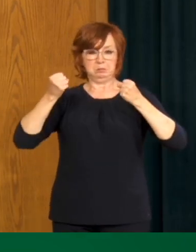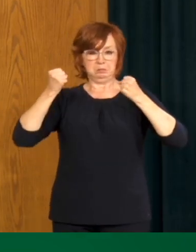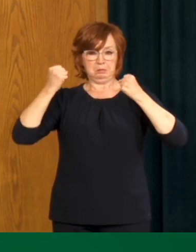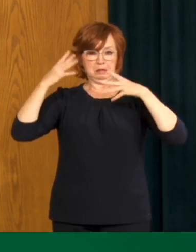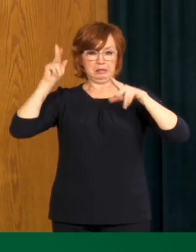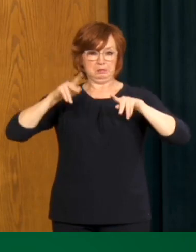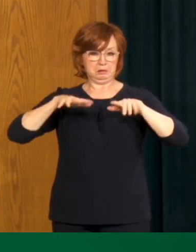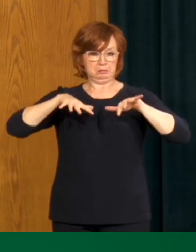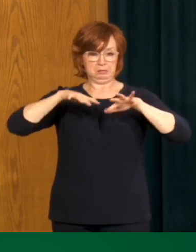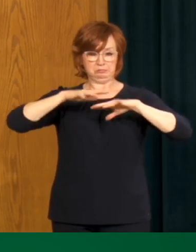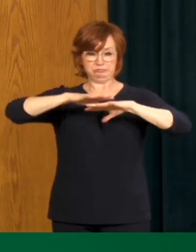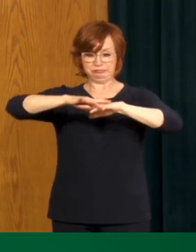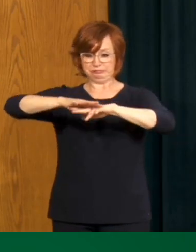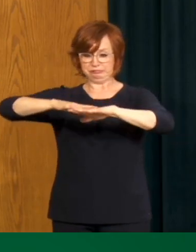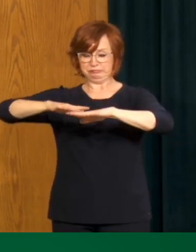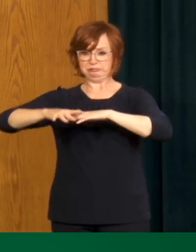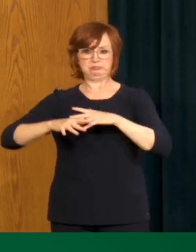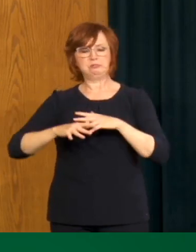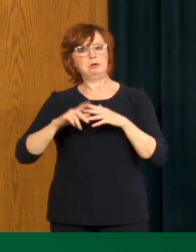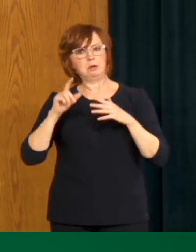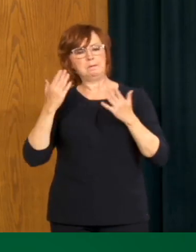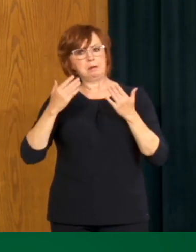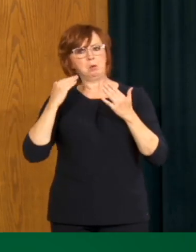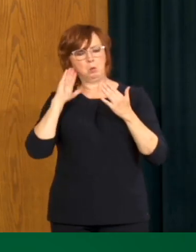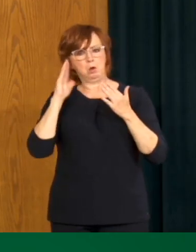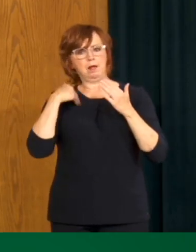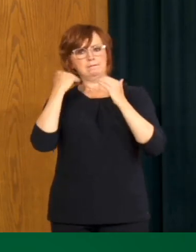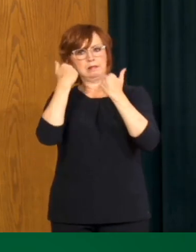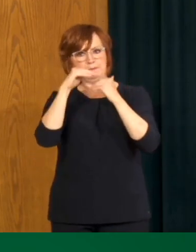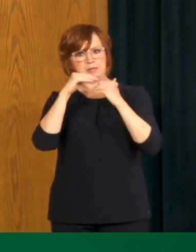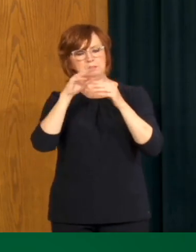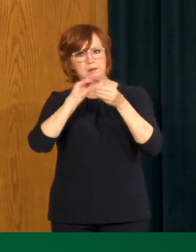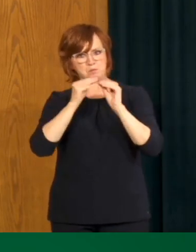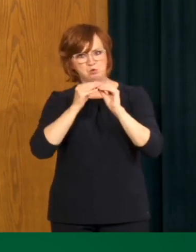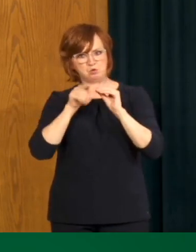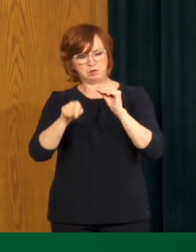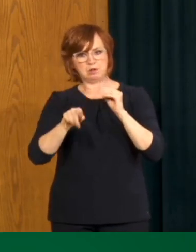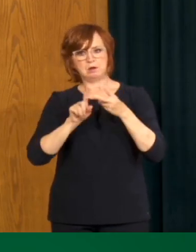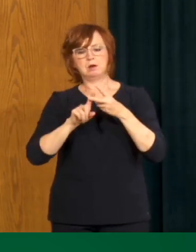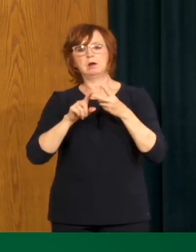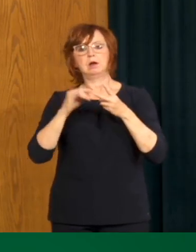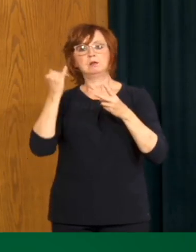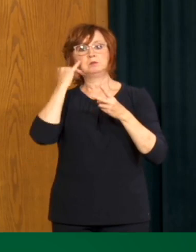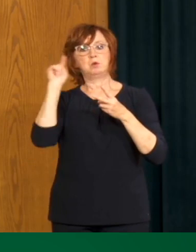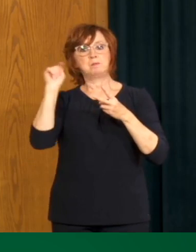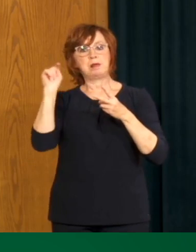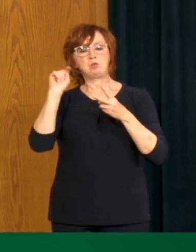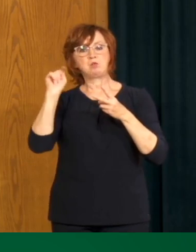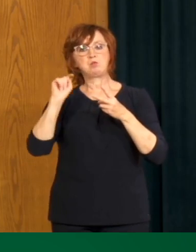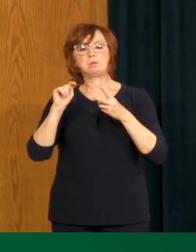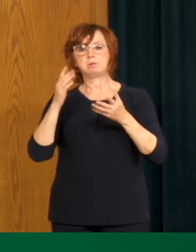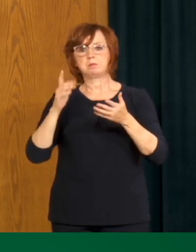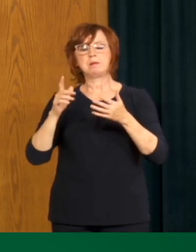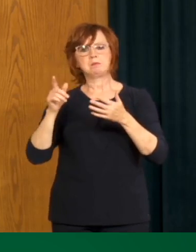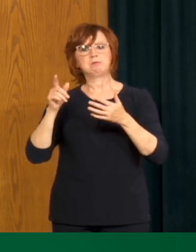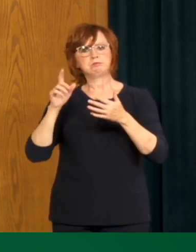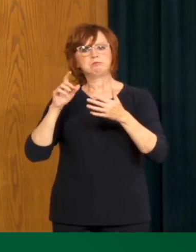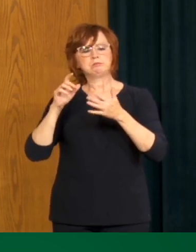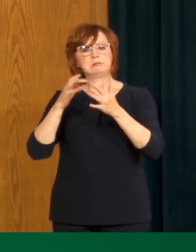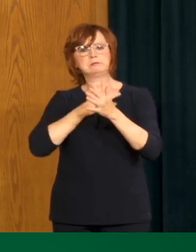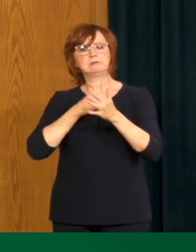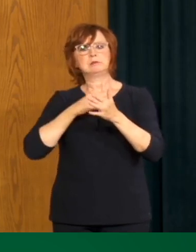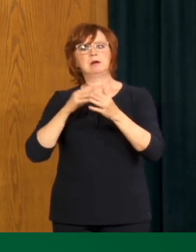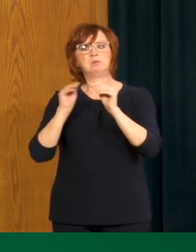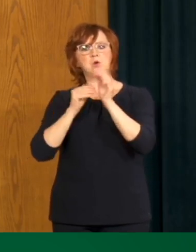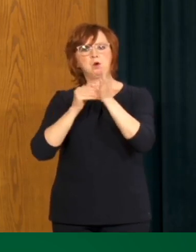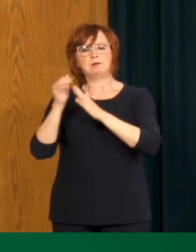washrooms, more cleaning of multi-touch surfaces. Beyond that, we know that if you're outdoors, if you're maybe in chlorinated water, otherwise, if you're